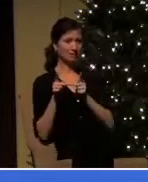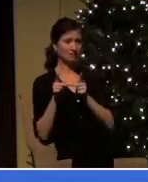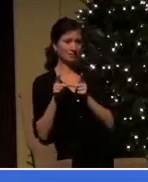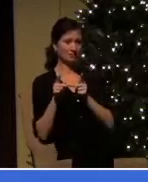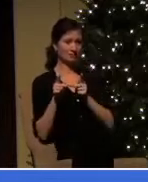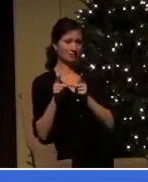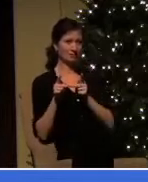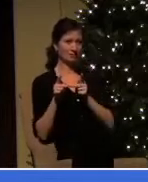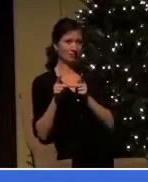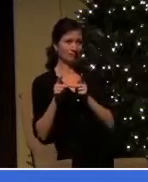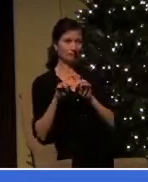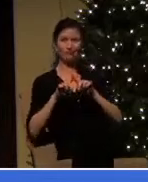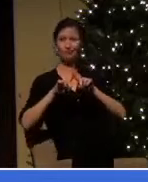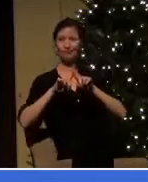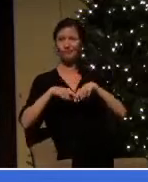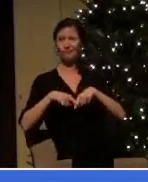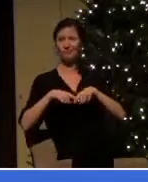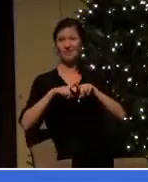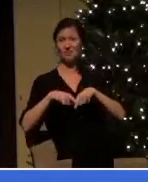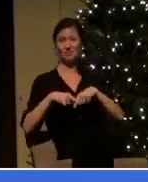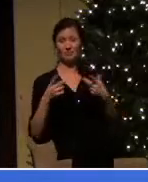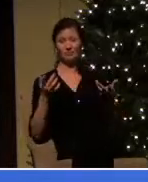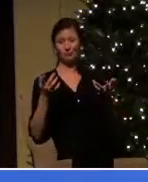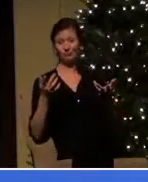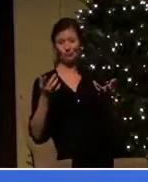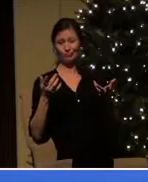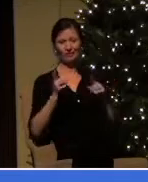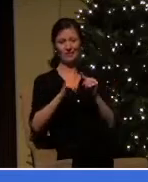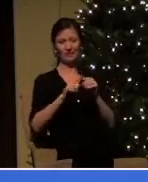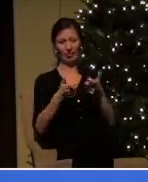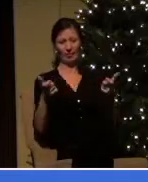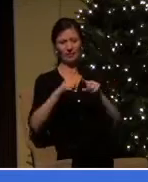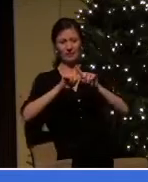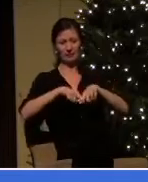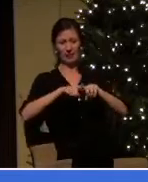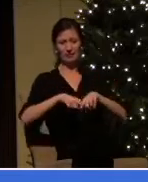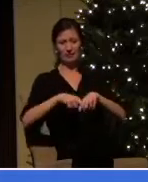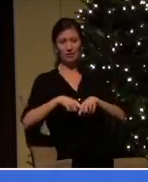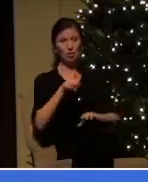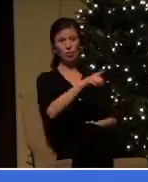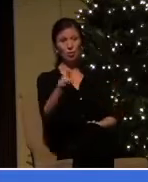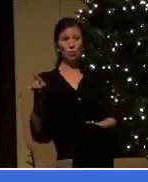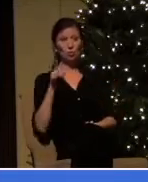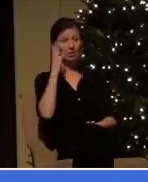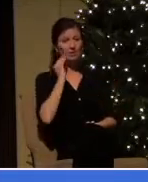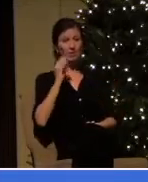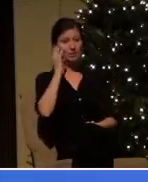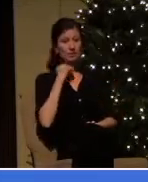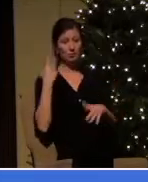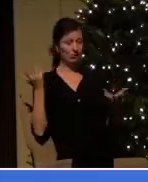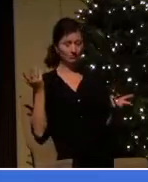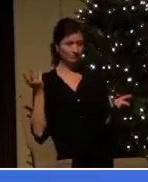And depending on, you know, a whole number of factors, you discover